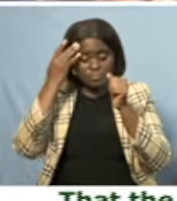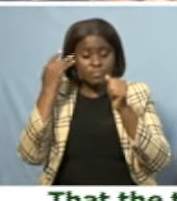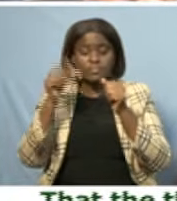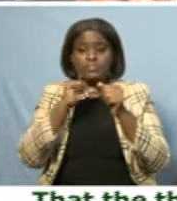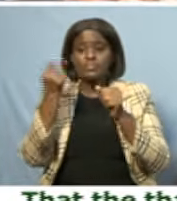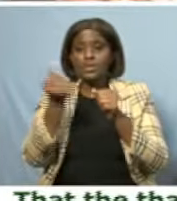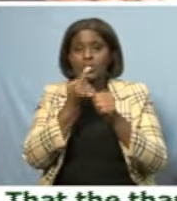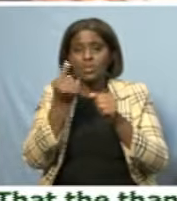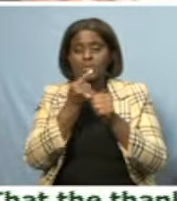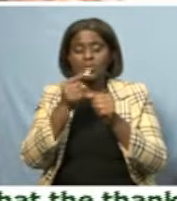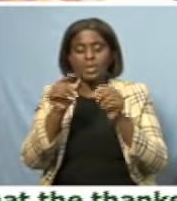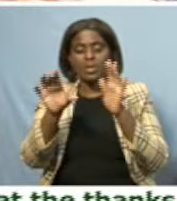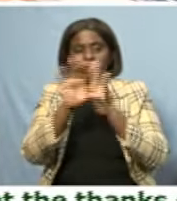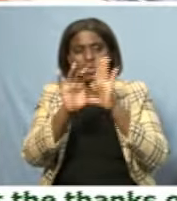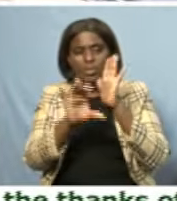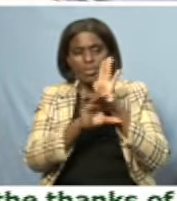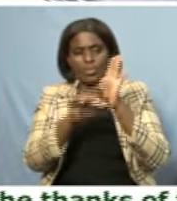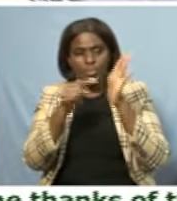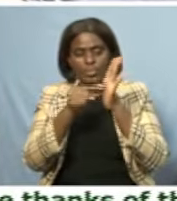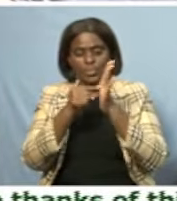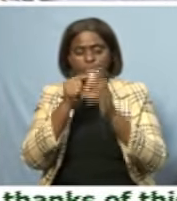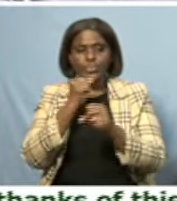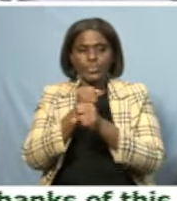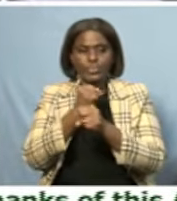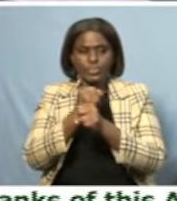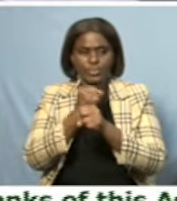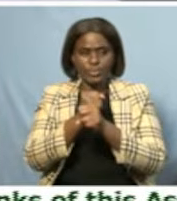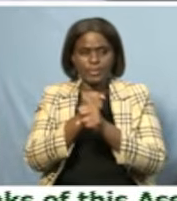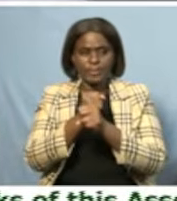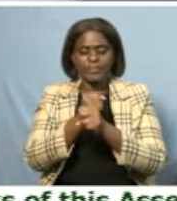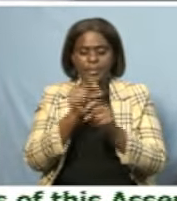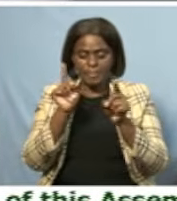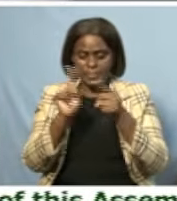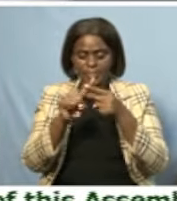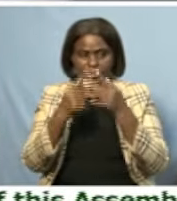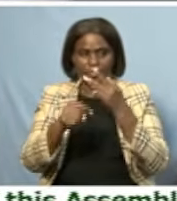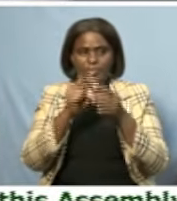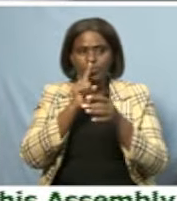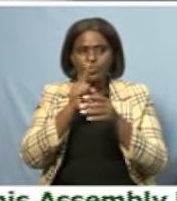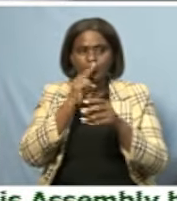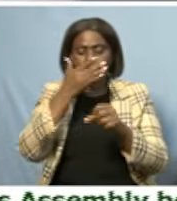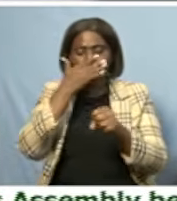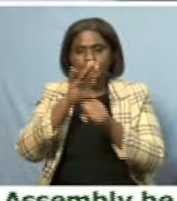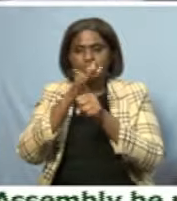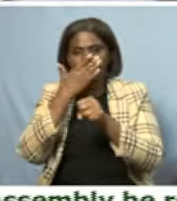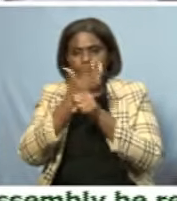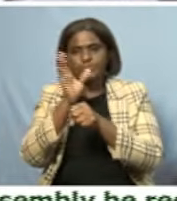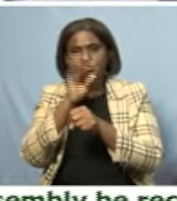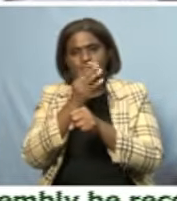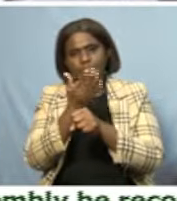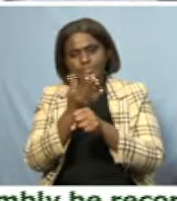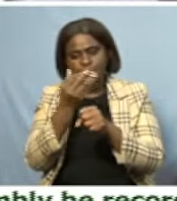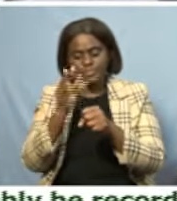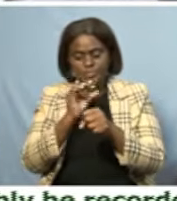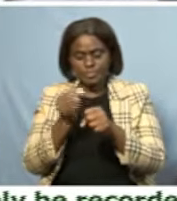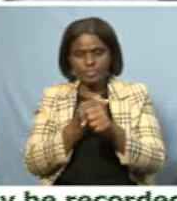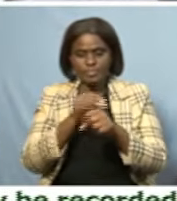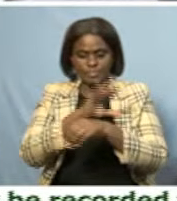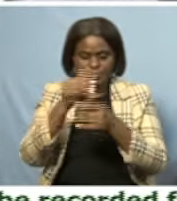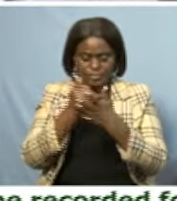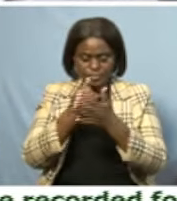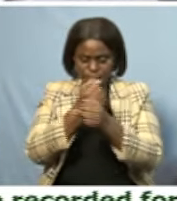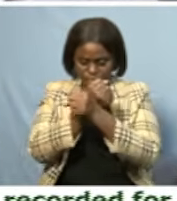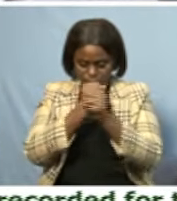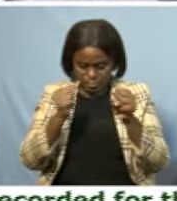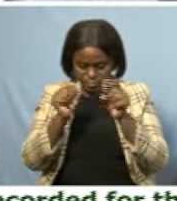not merely a constitutional obligation. It was a reaffirmation of our collective